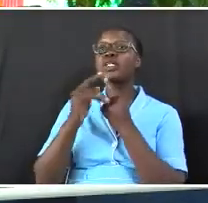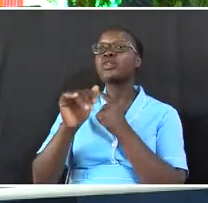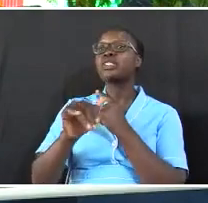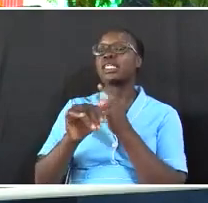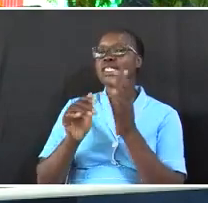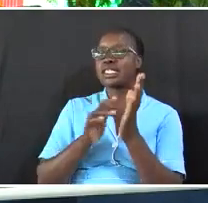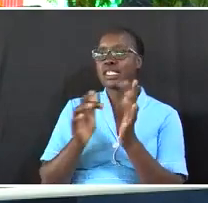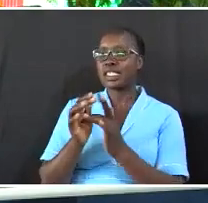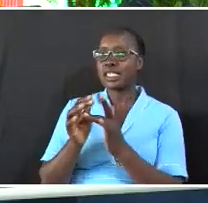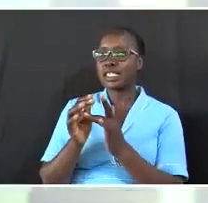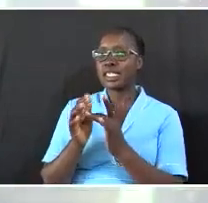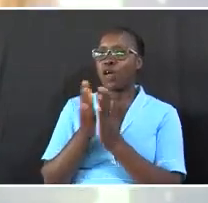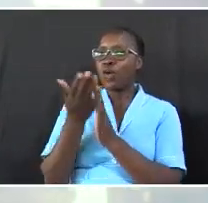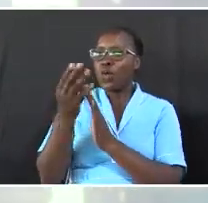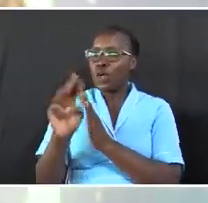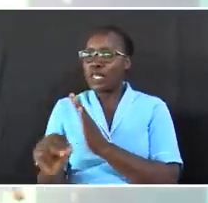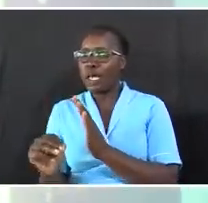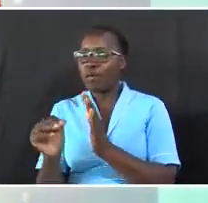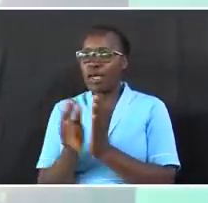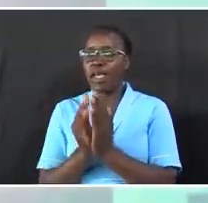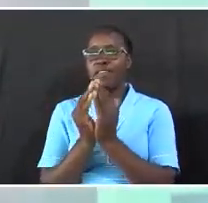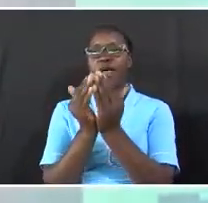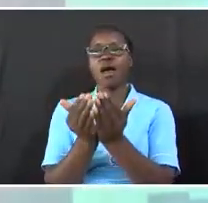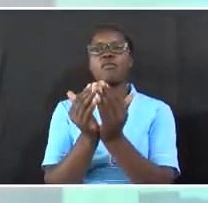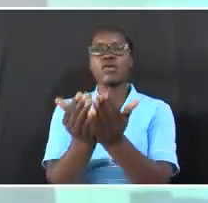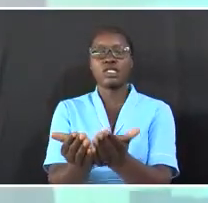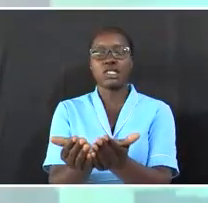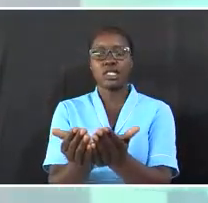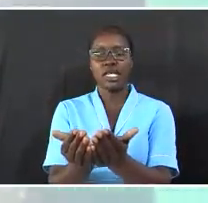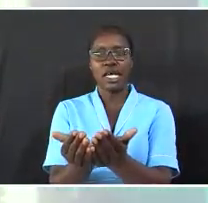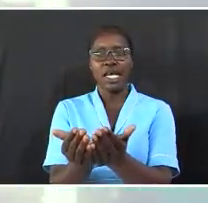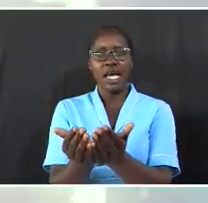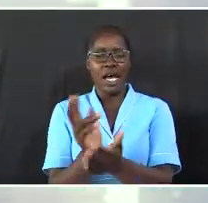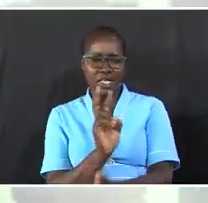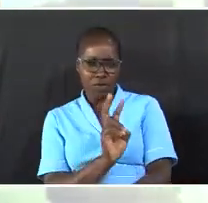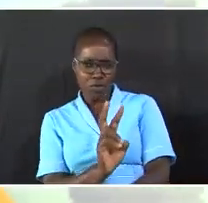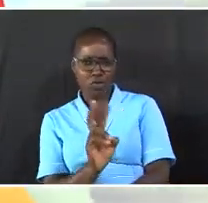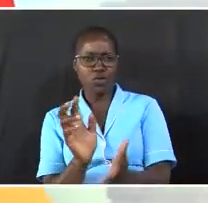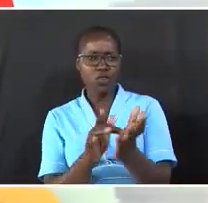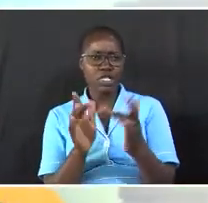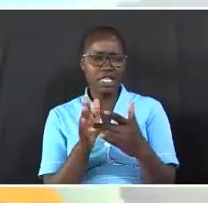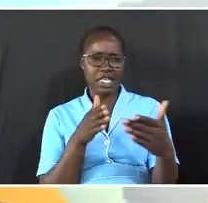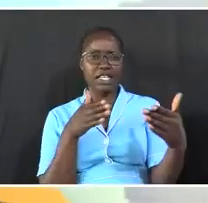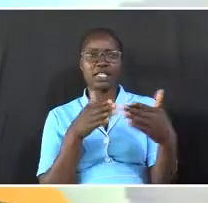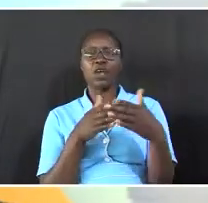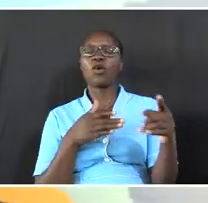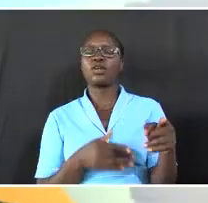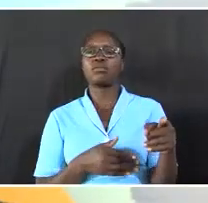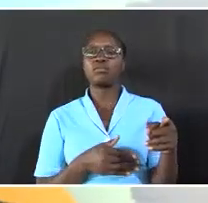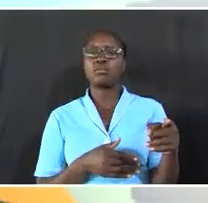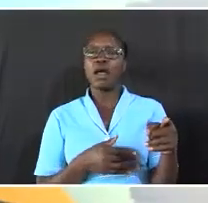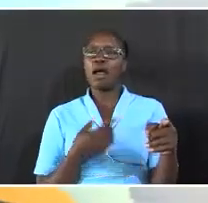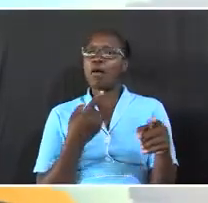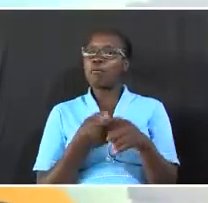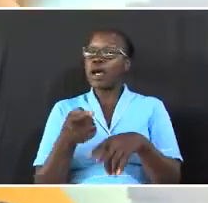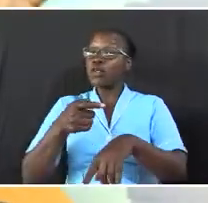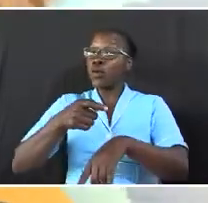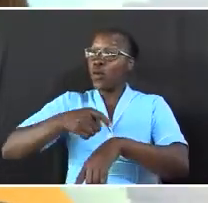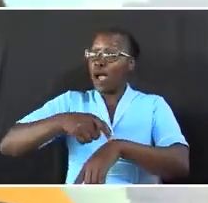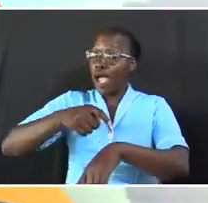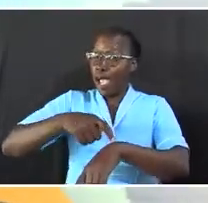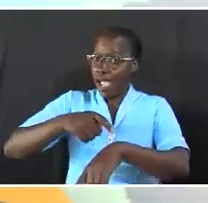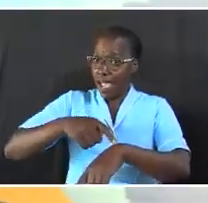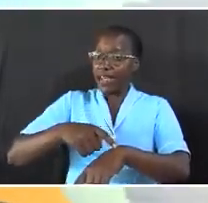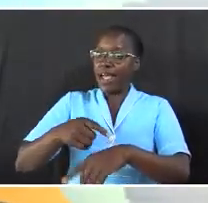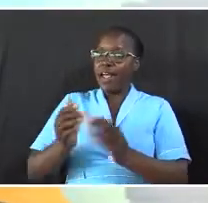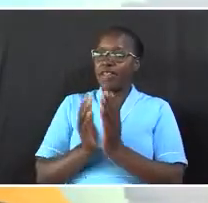that Jesus was with them in the boat. And they could see Jesus at the corner. But when the boat began